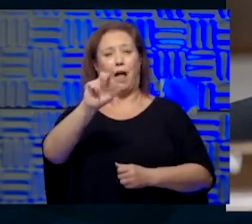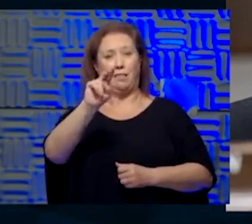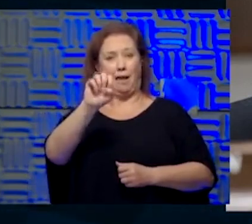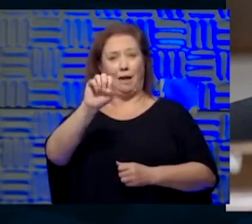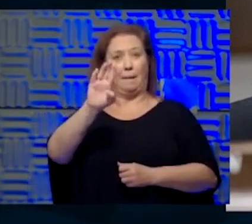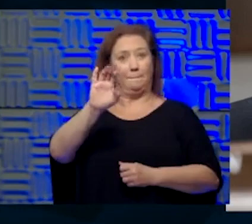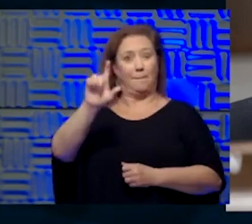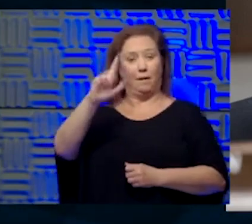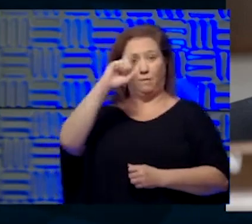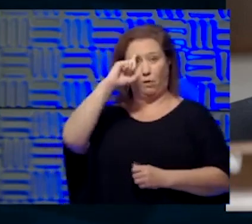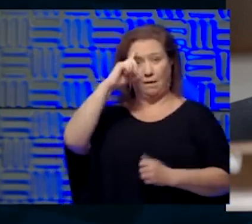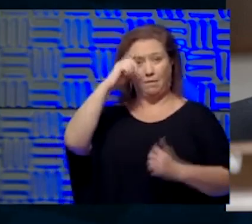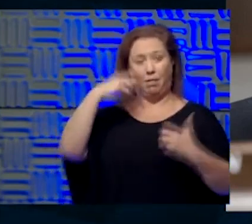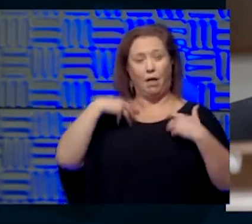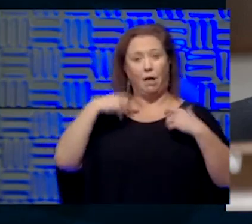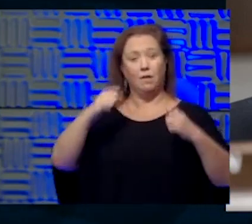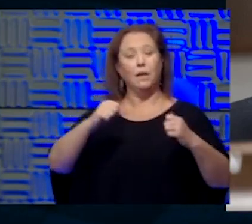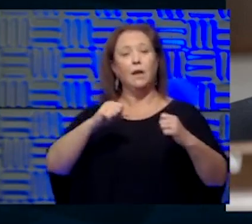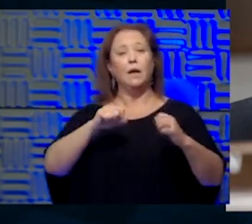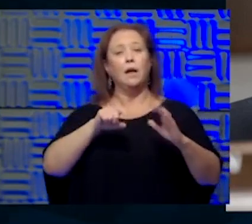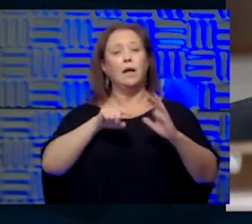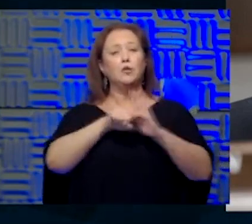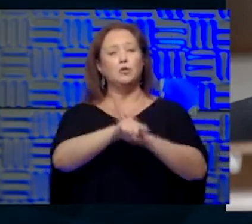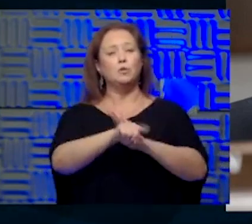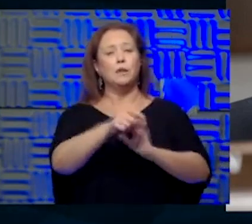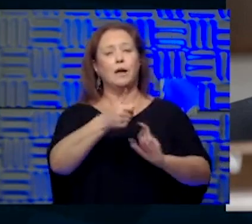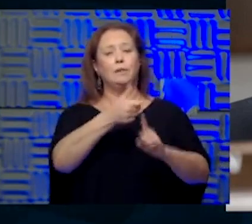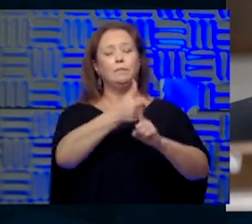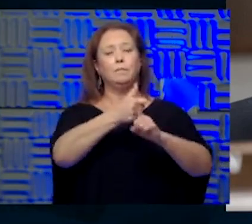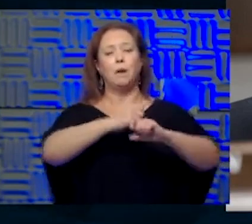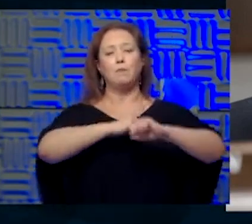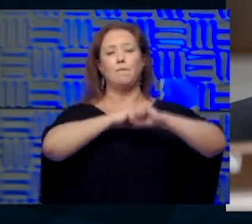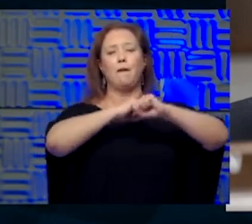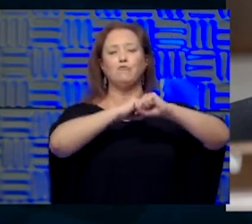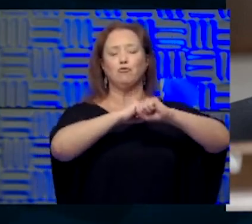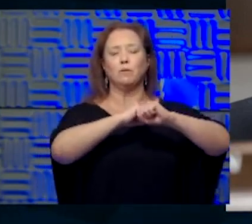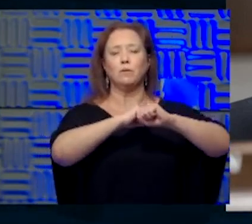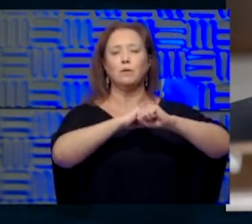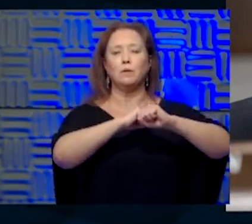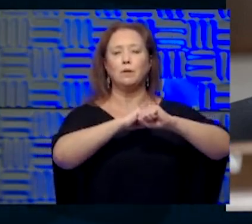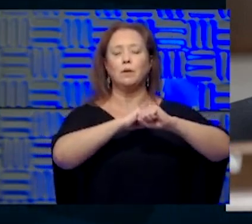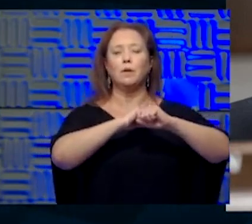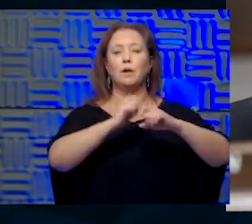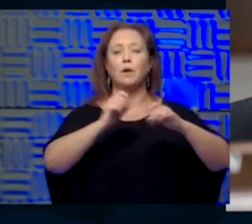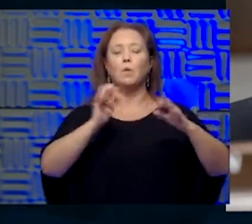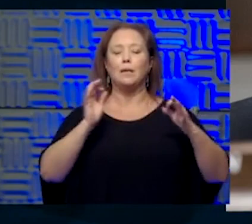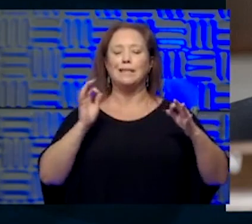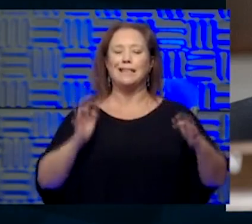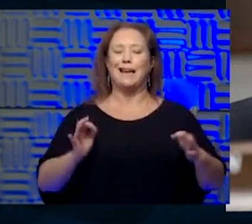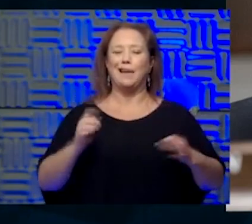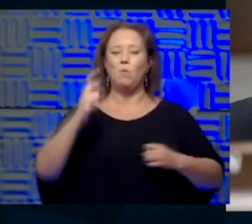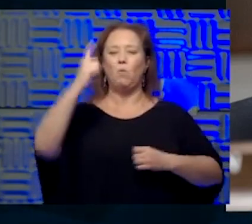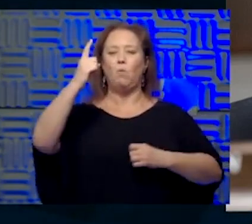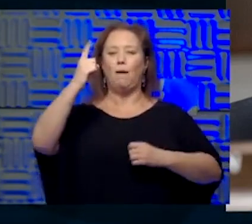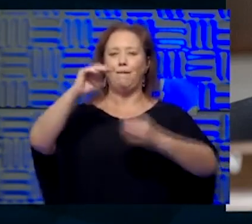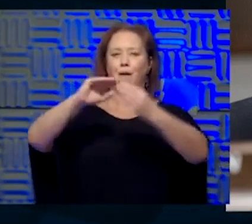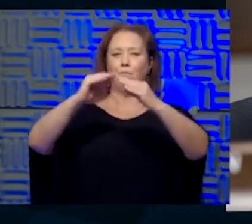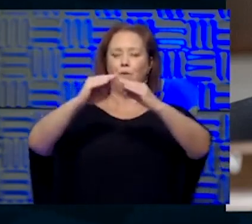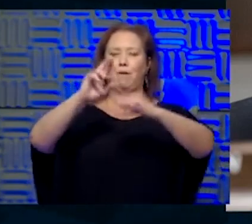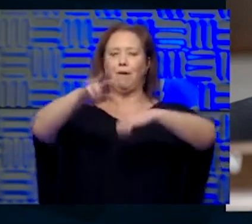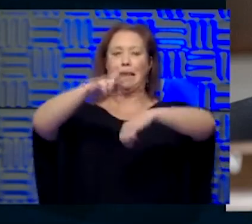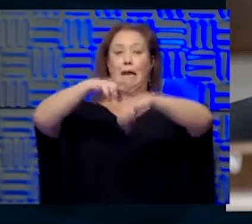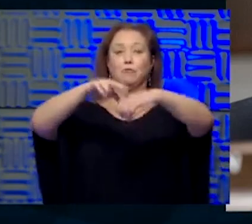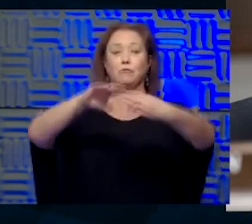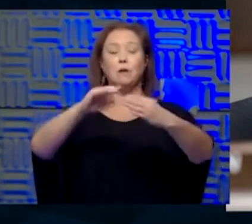bill for mental health and suicide prevention. We decided that we need one national number in which somebody